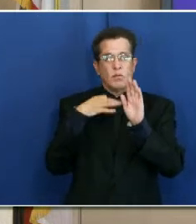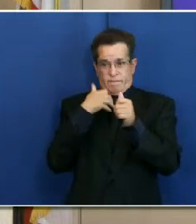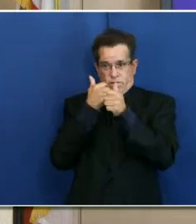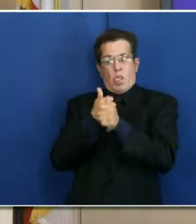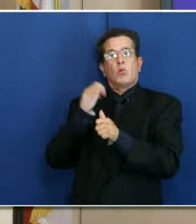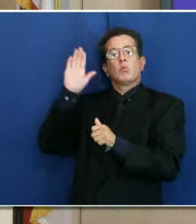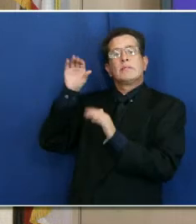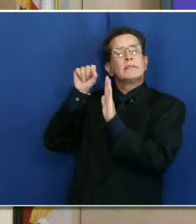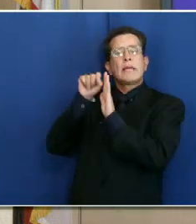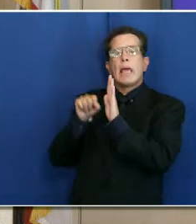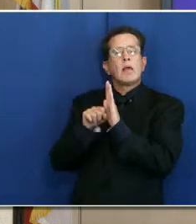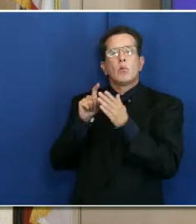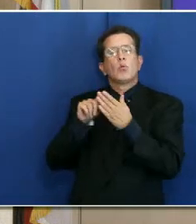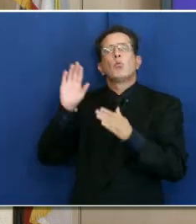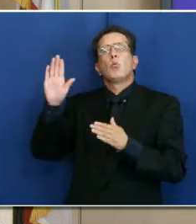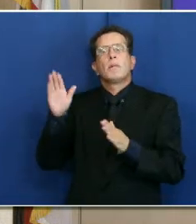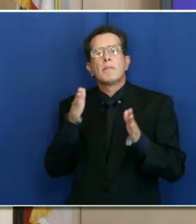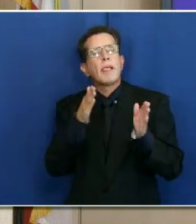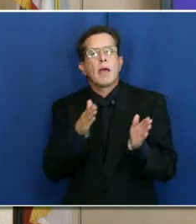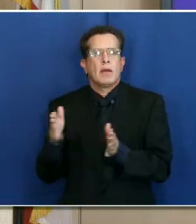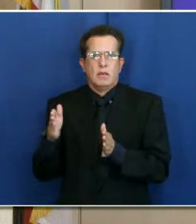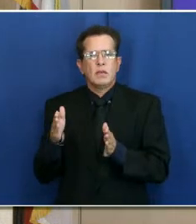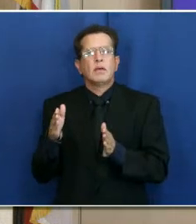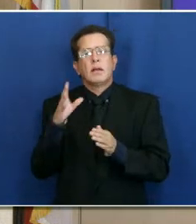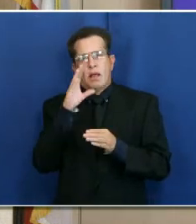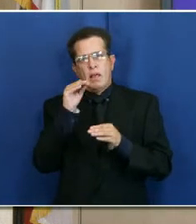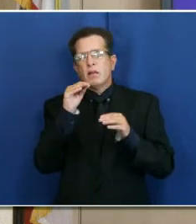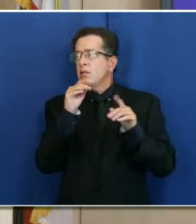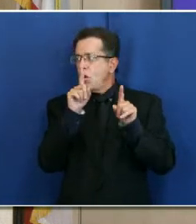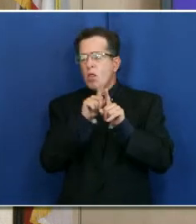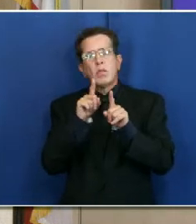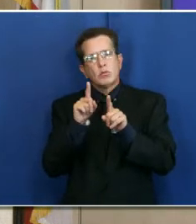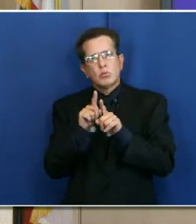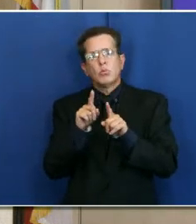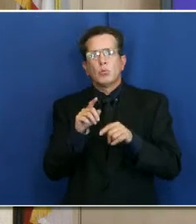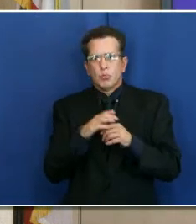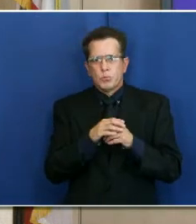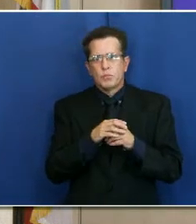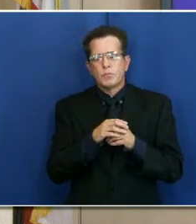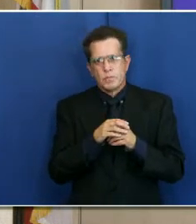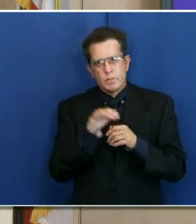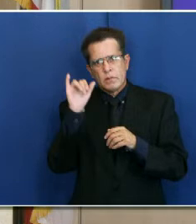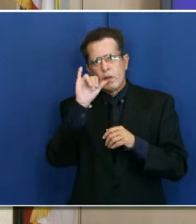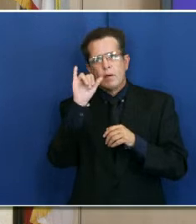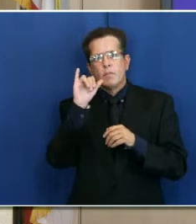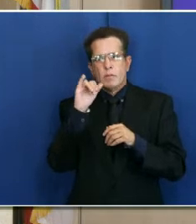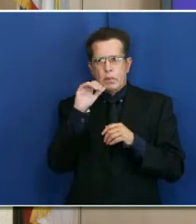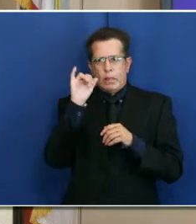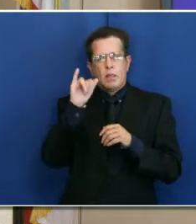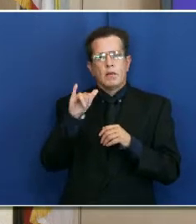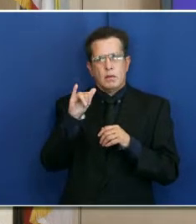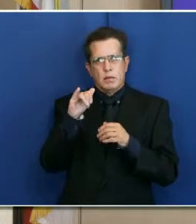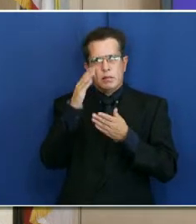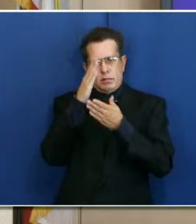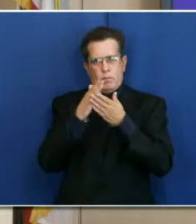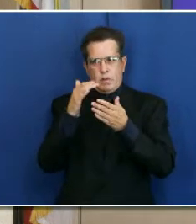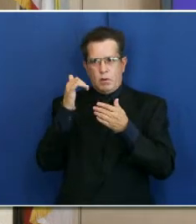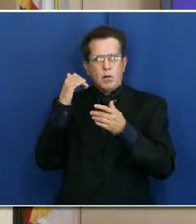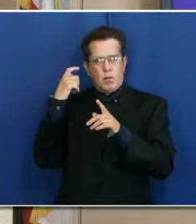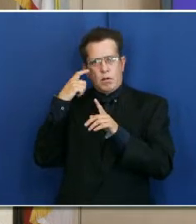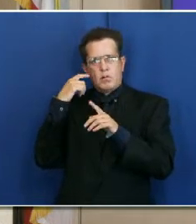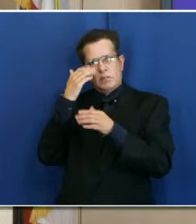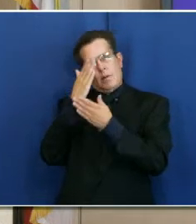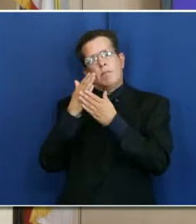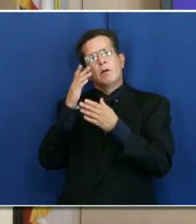guidelines, and also in terms of the calls that have occurred over the weekend with